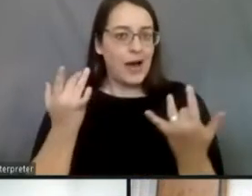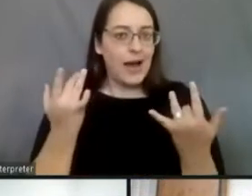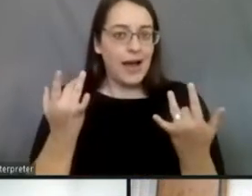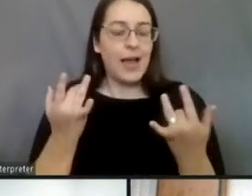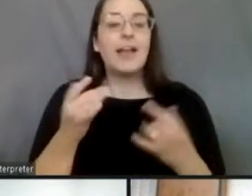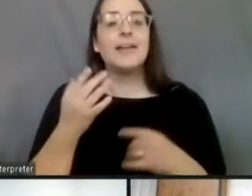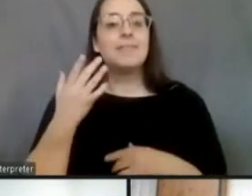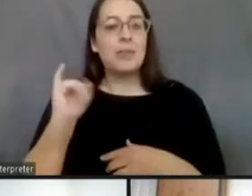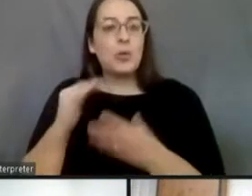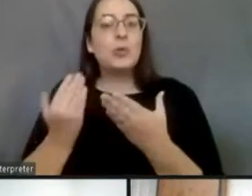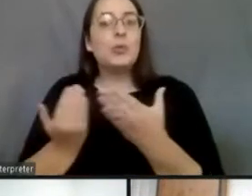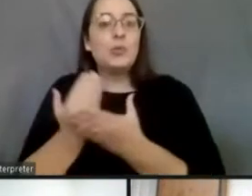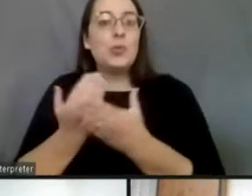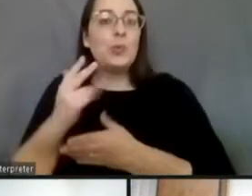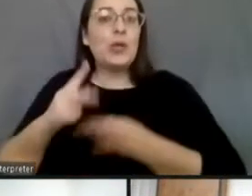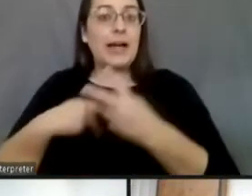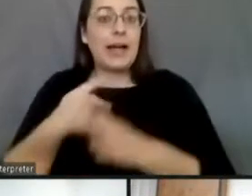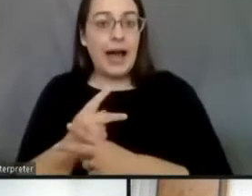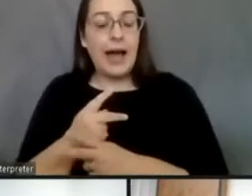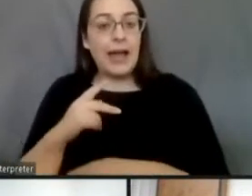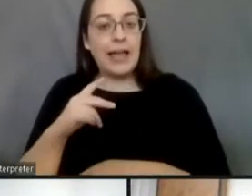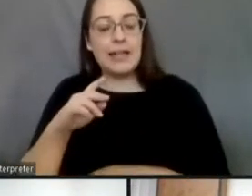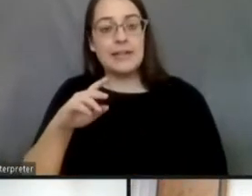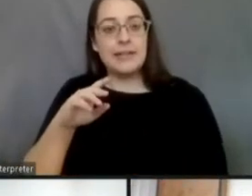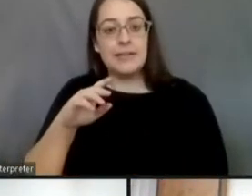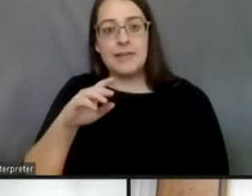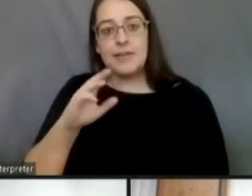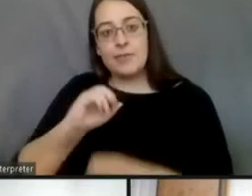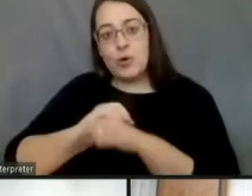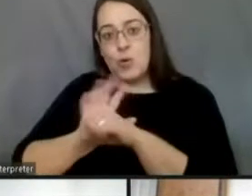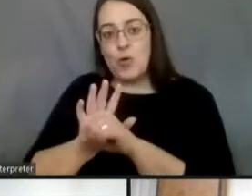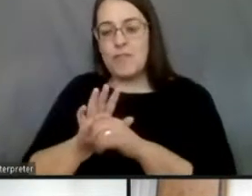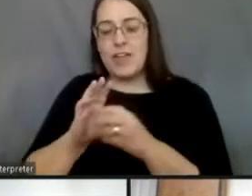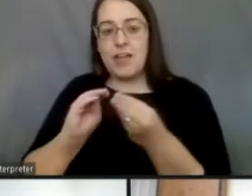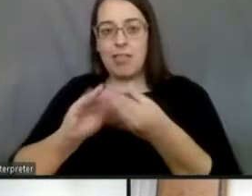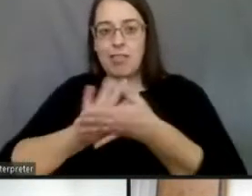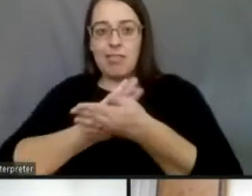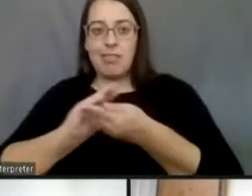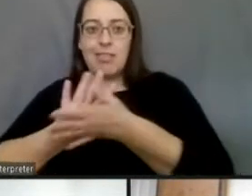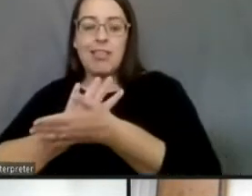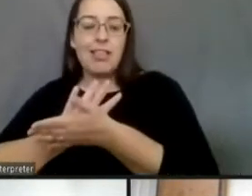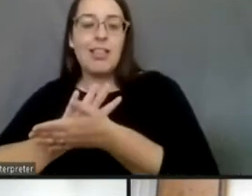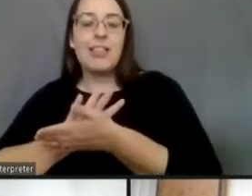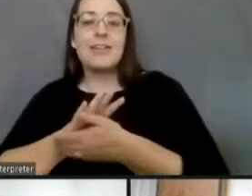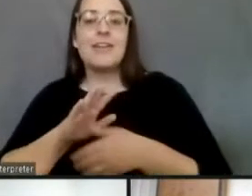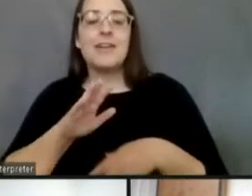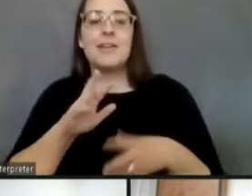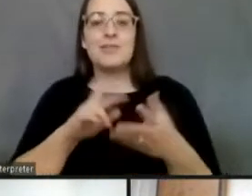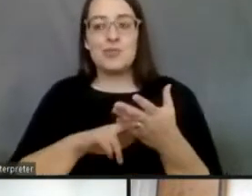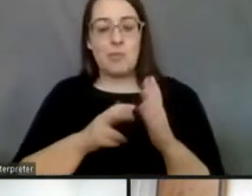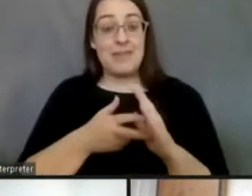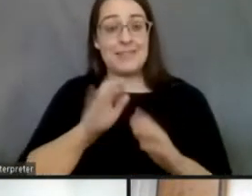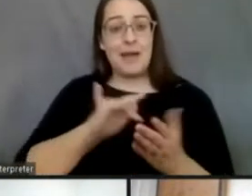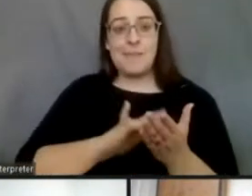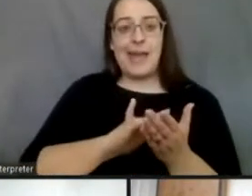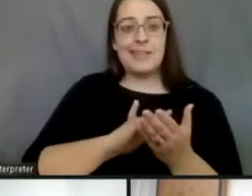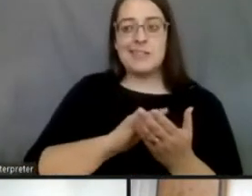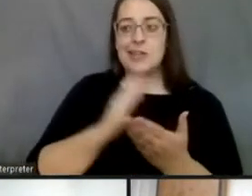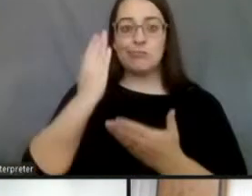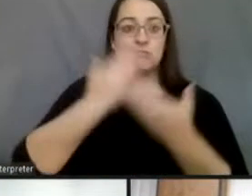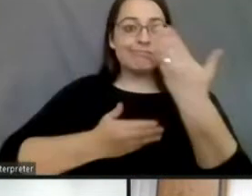these variants have now made this antibody unable to see some of these viruses and some of these. So what they're telling us is if you're going to